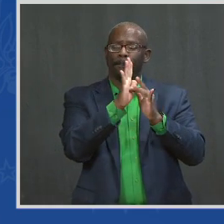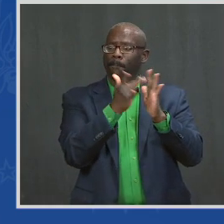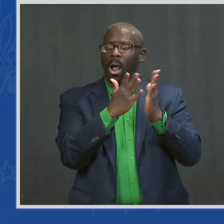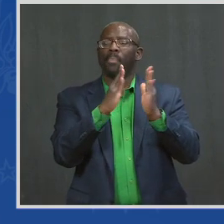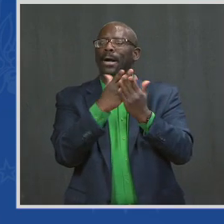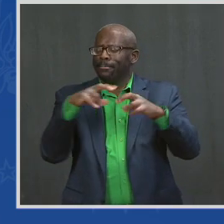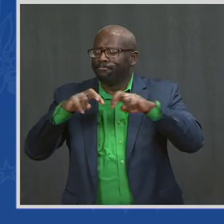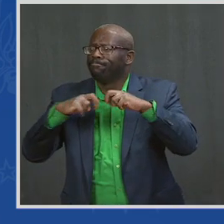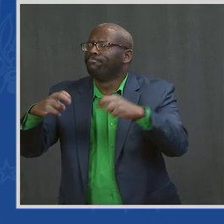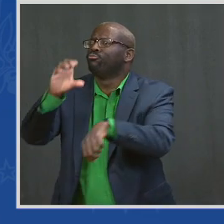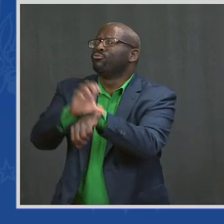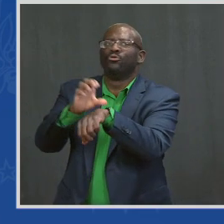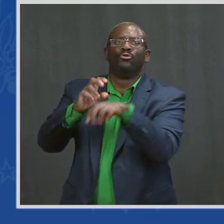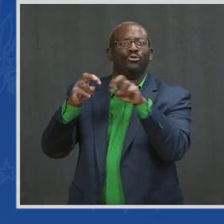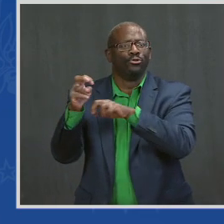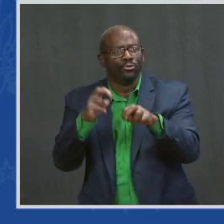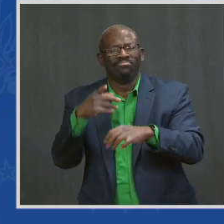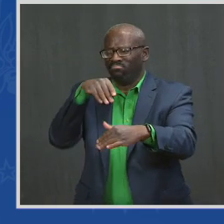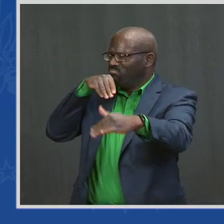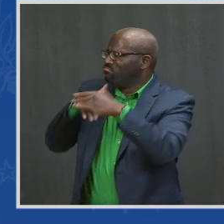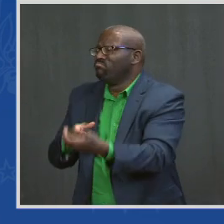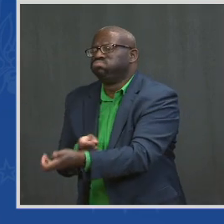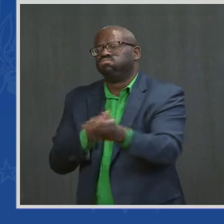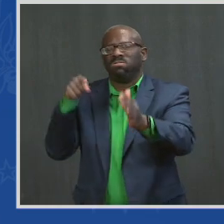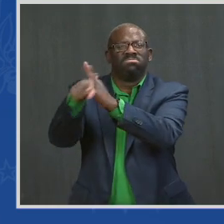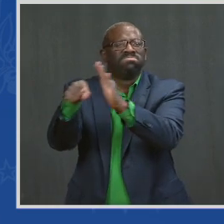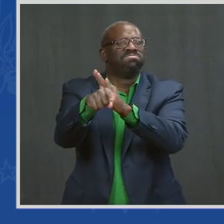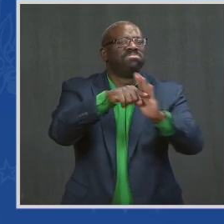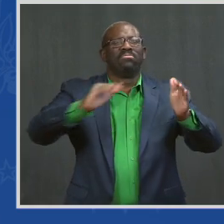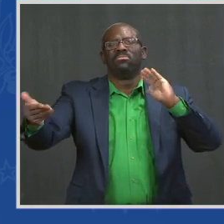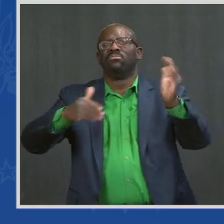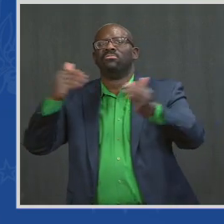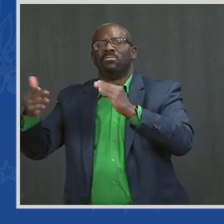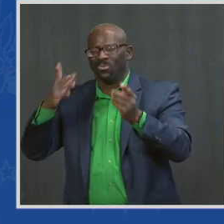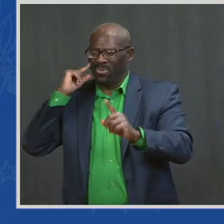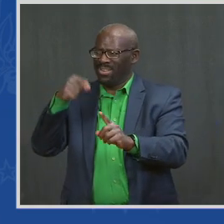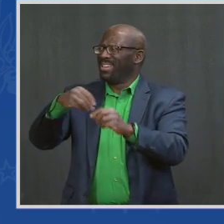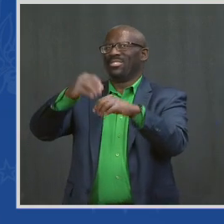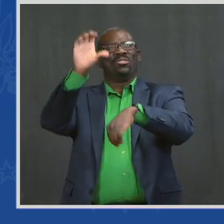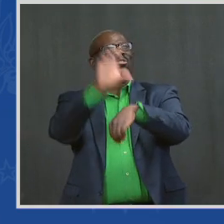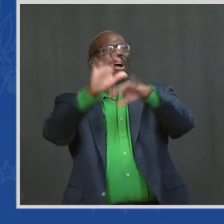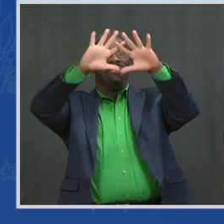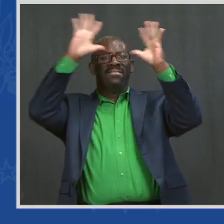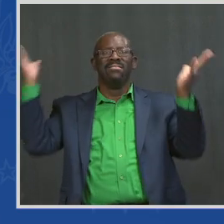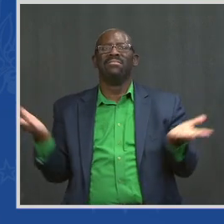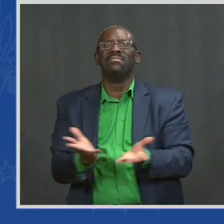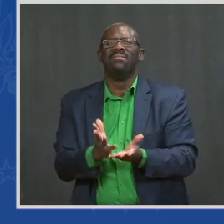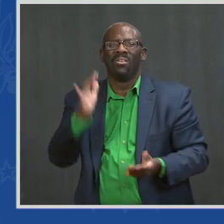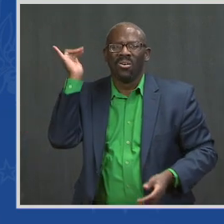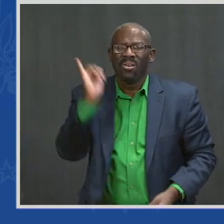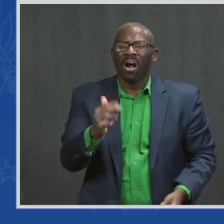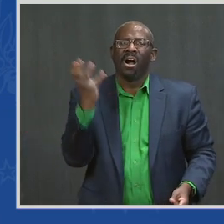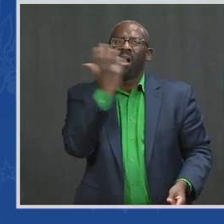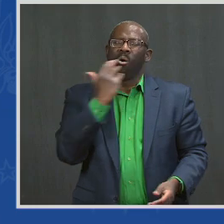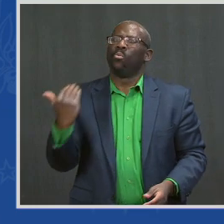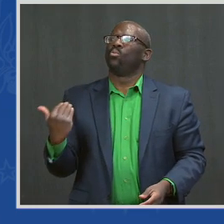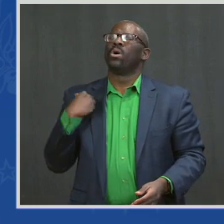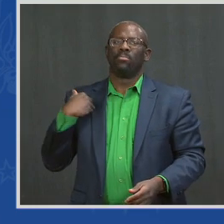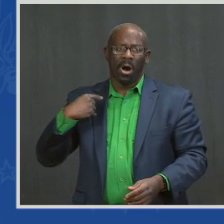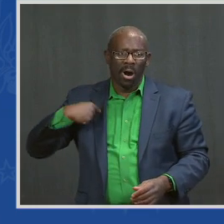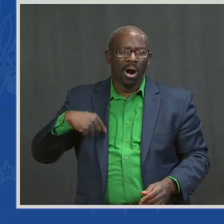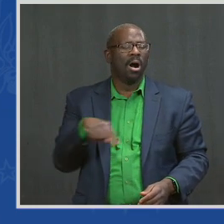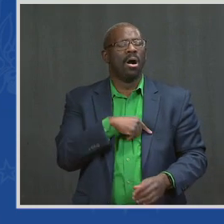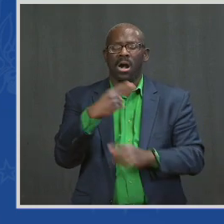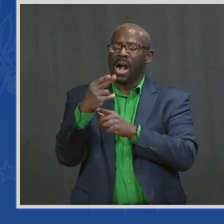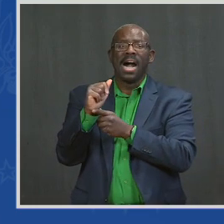in a house of worship. It's a reminder that our work to root out hate never ends, because hate